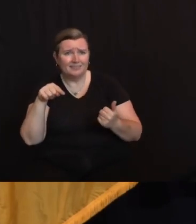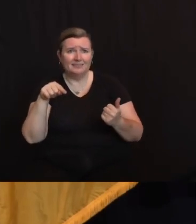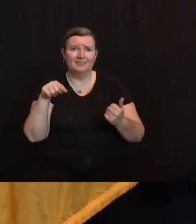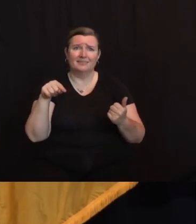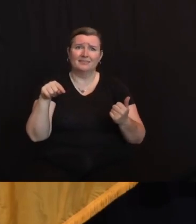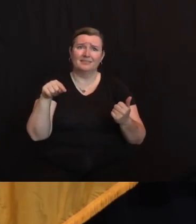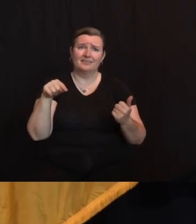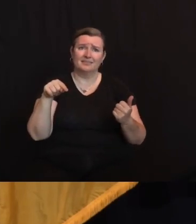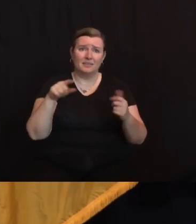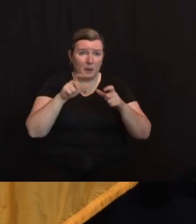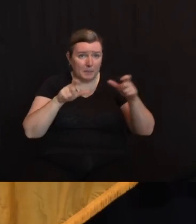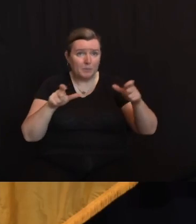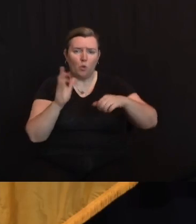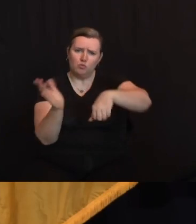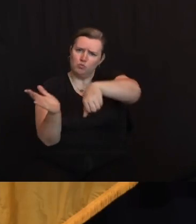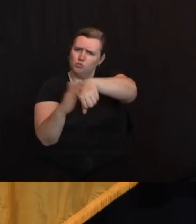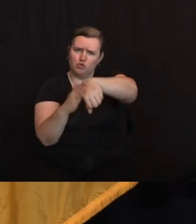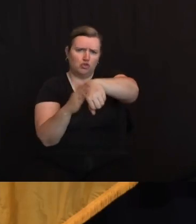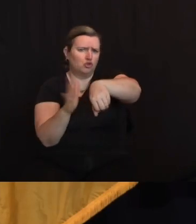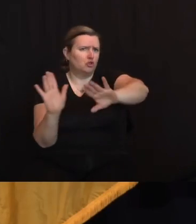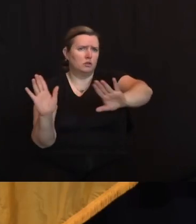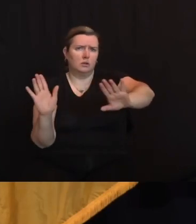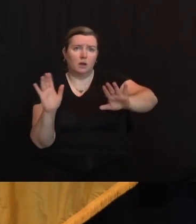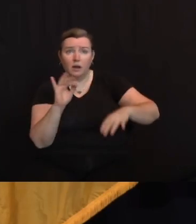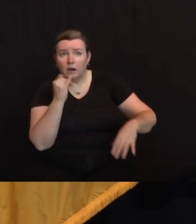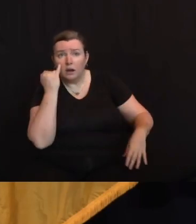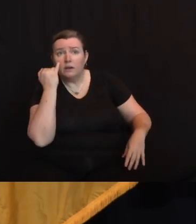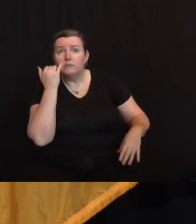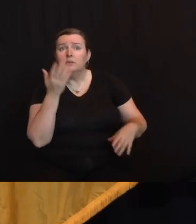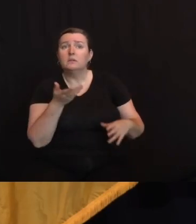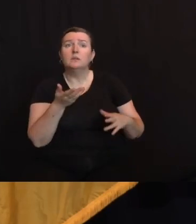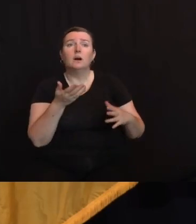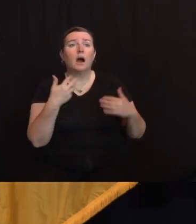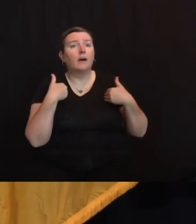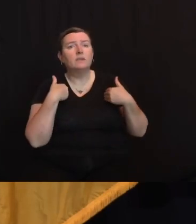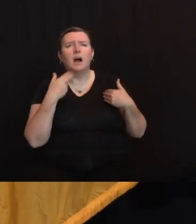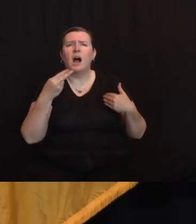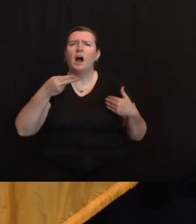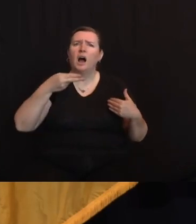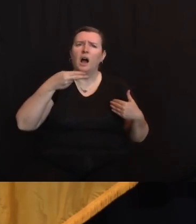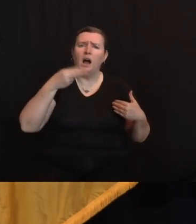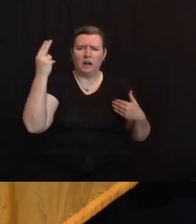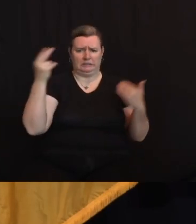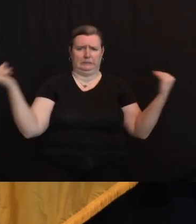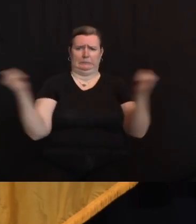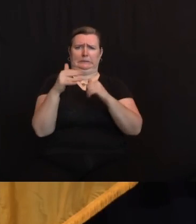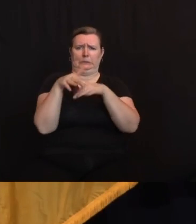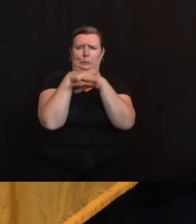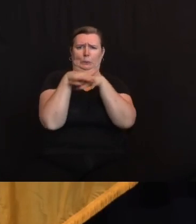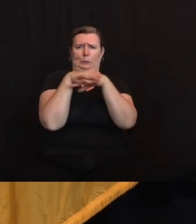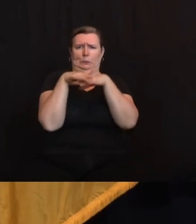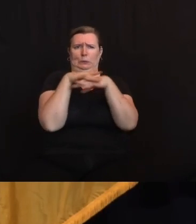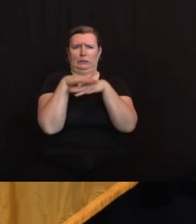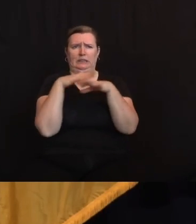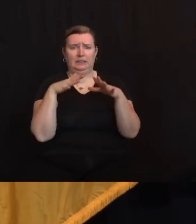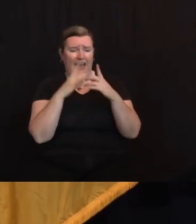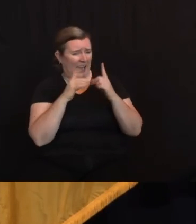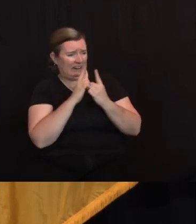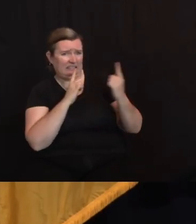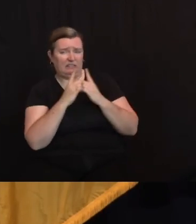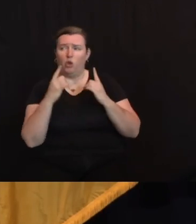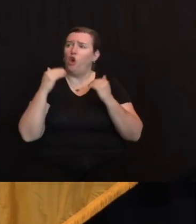warned and action to be taken if there is intense congregation where folks are not socially distancing, and it's for